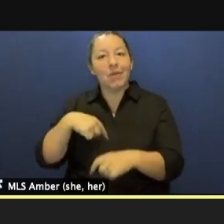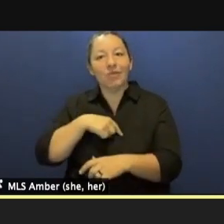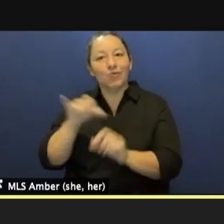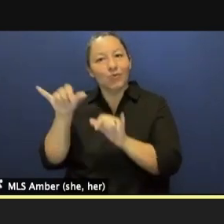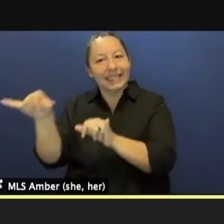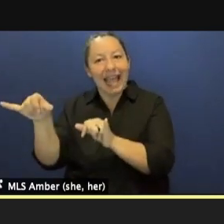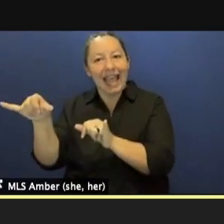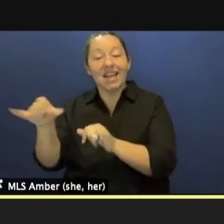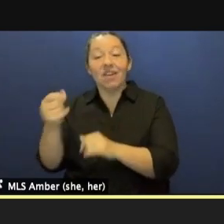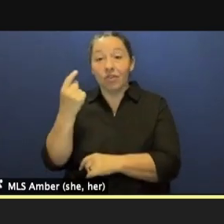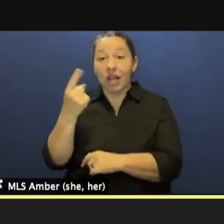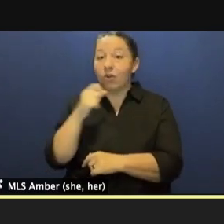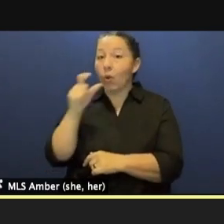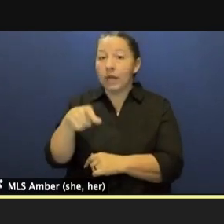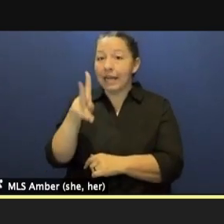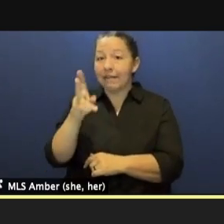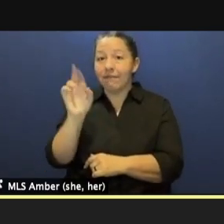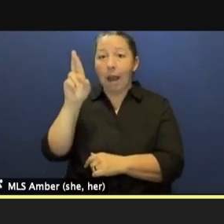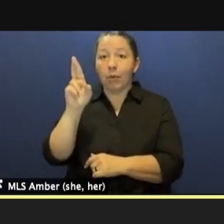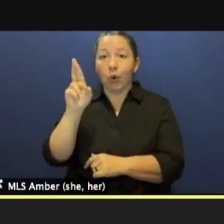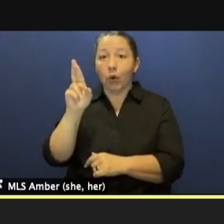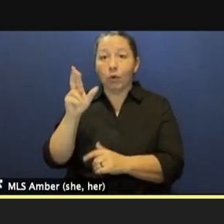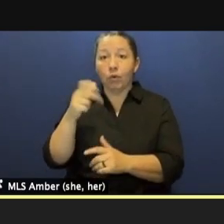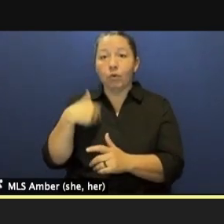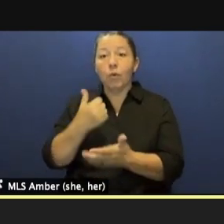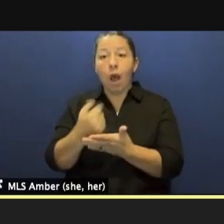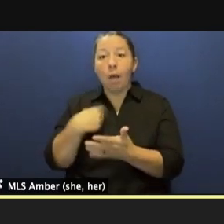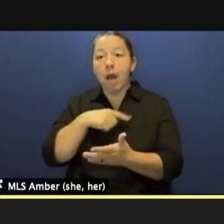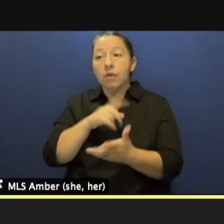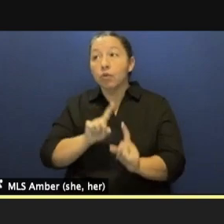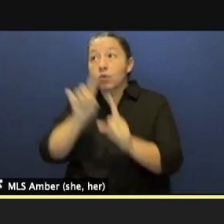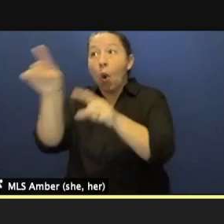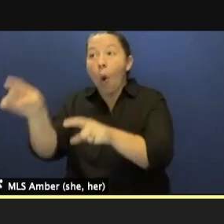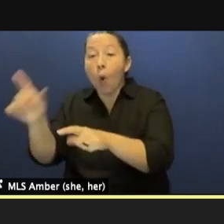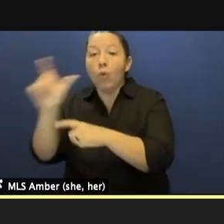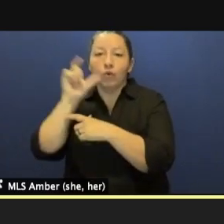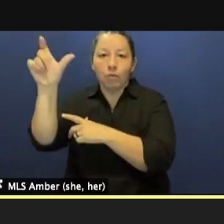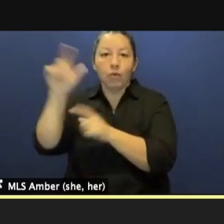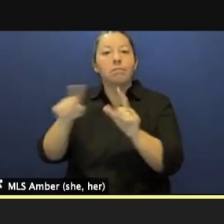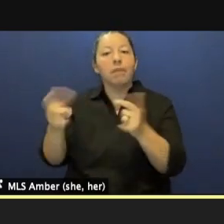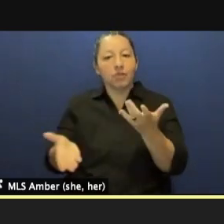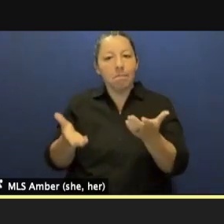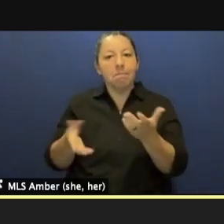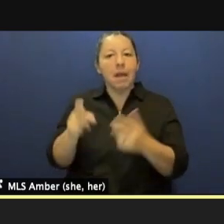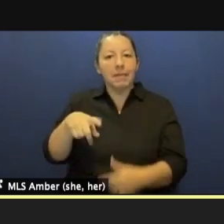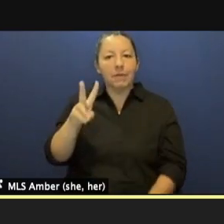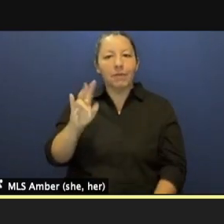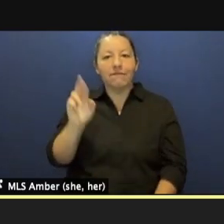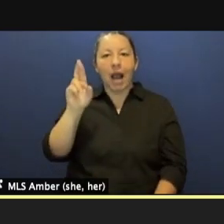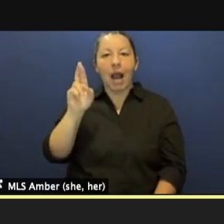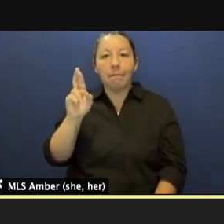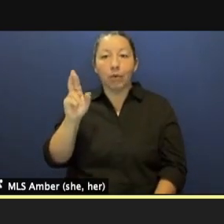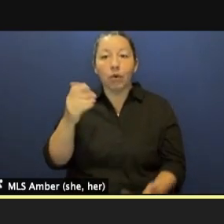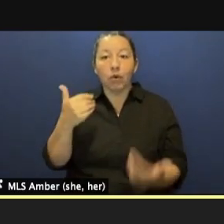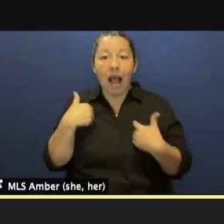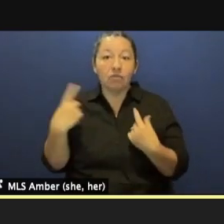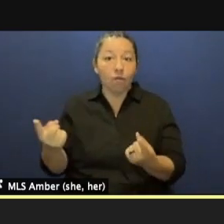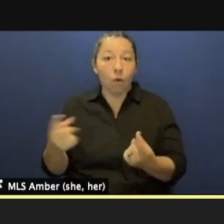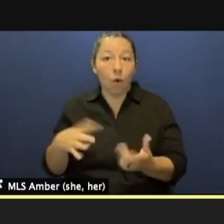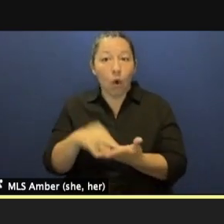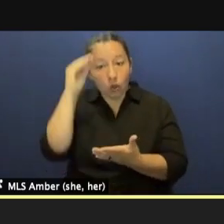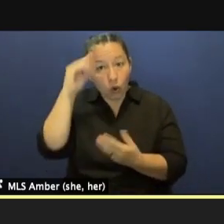humans successfully to the moon, but you may need what Viper has to learn about in